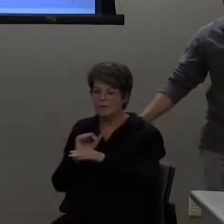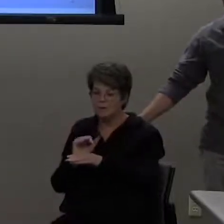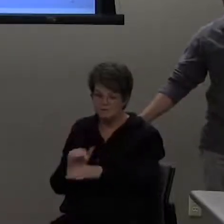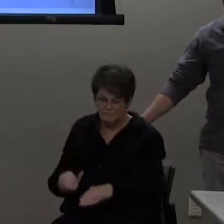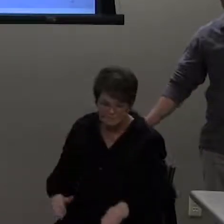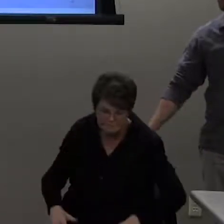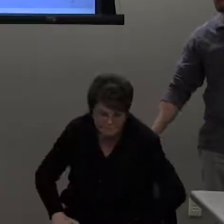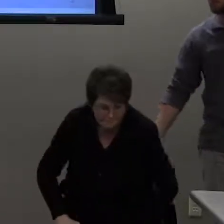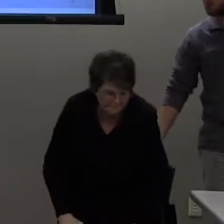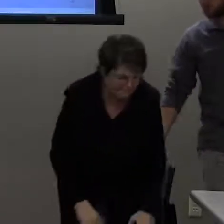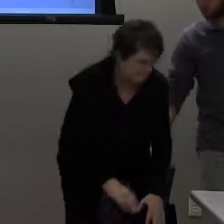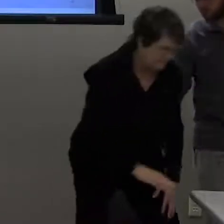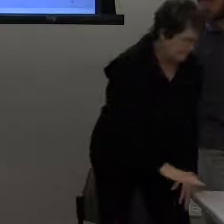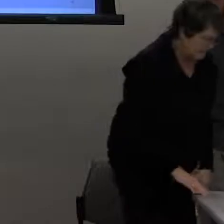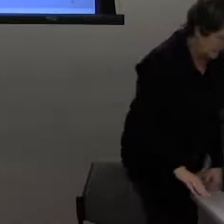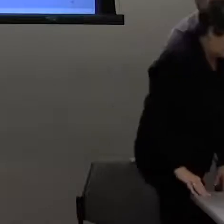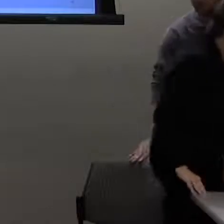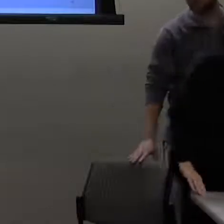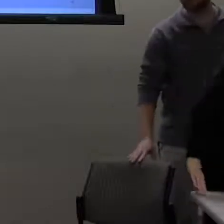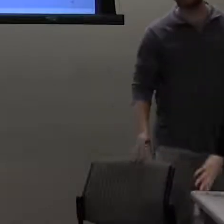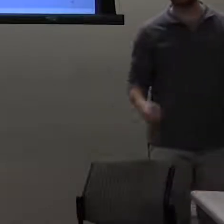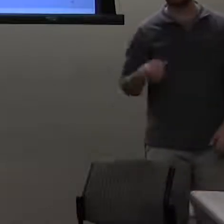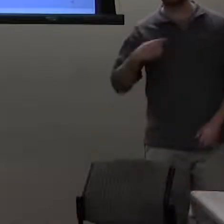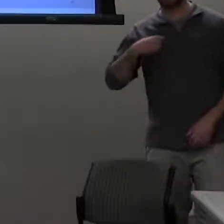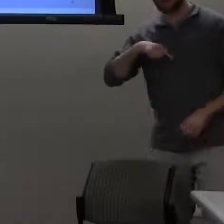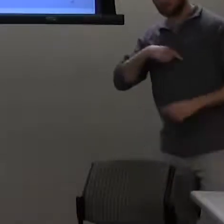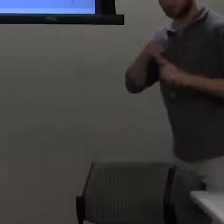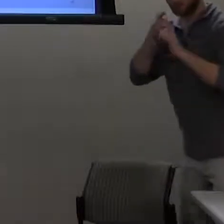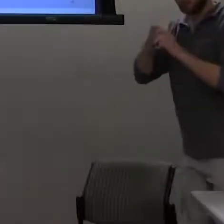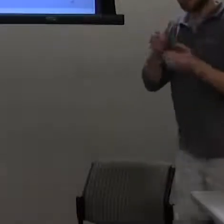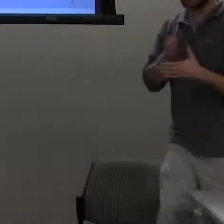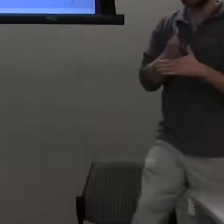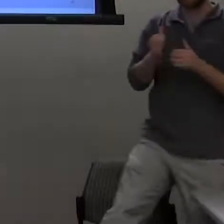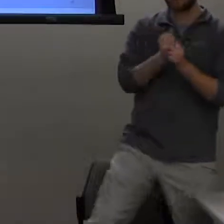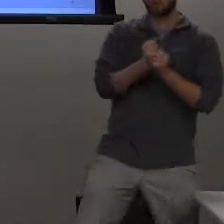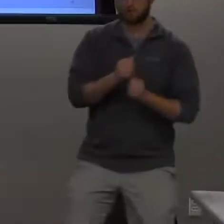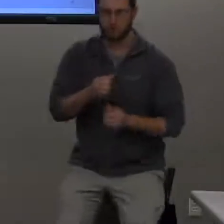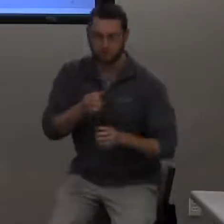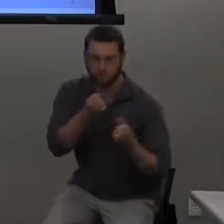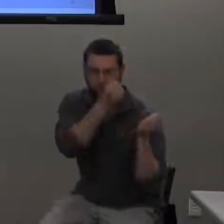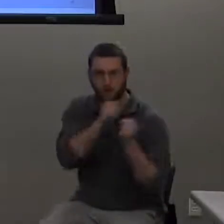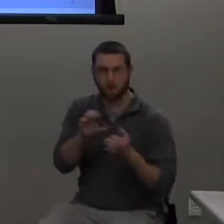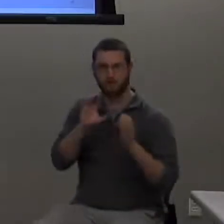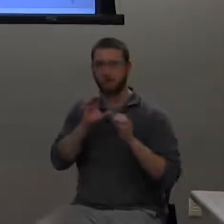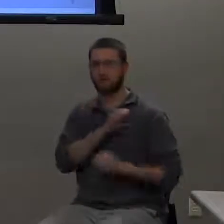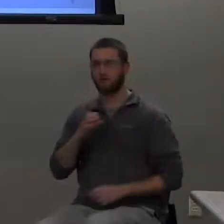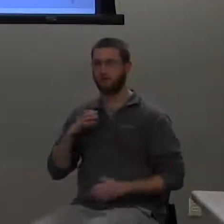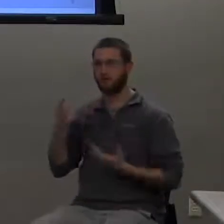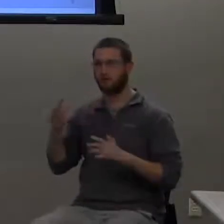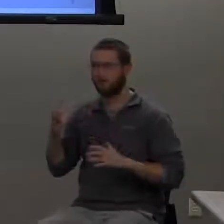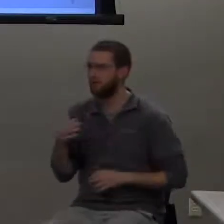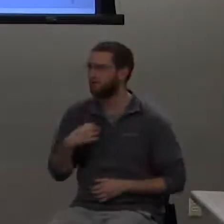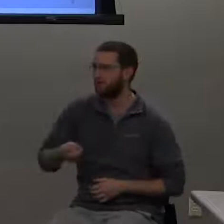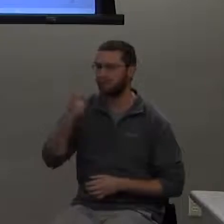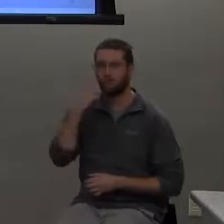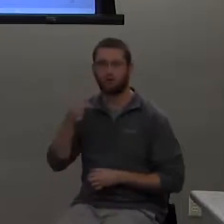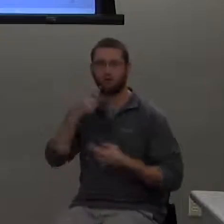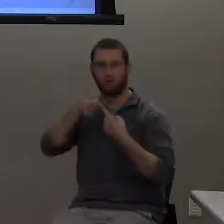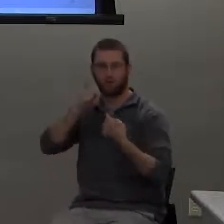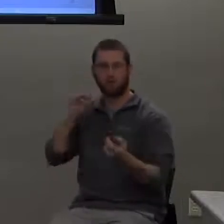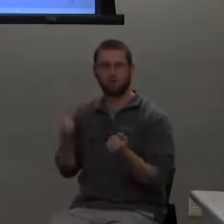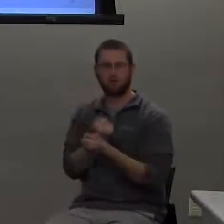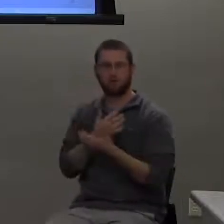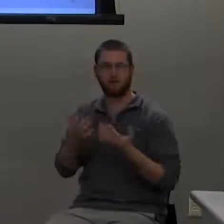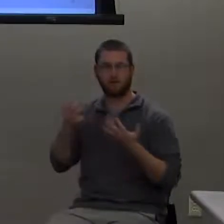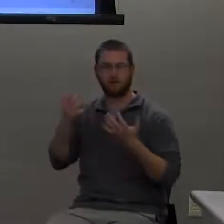These goals were shared with, yes, this strategy committee. They saw and reacted to them.